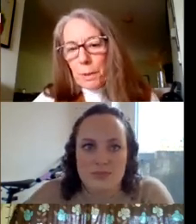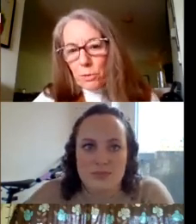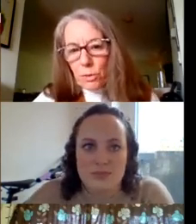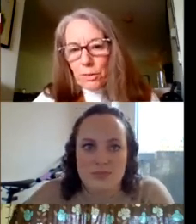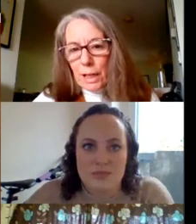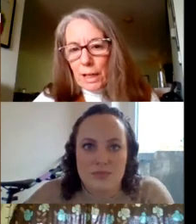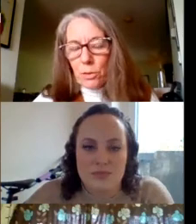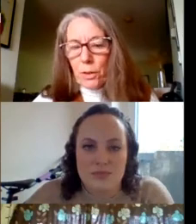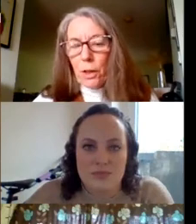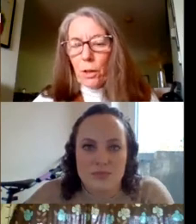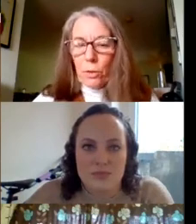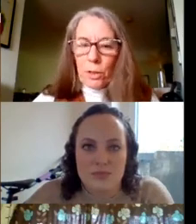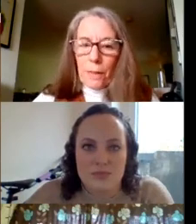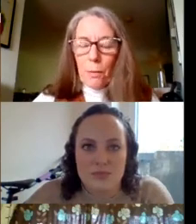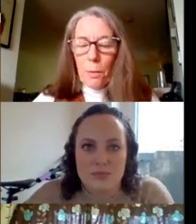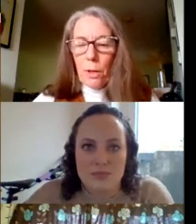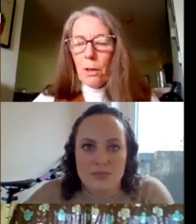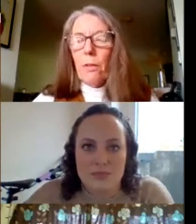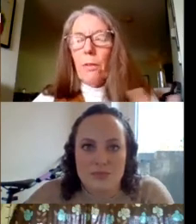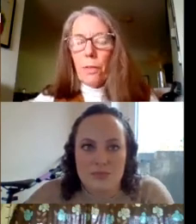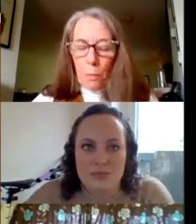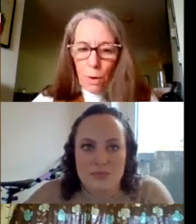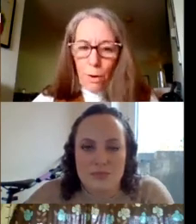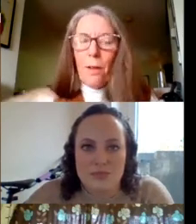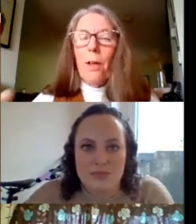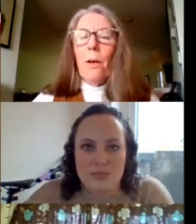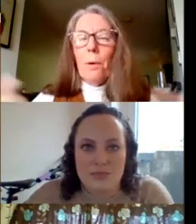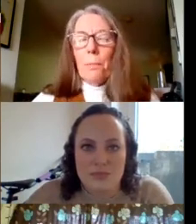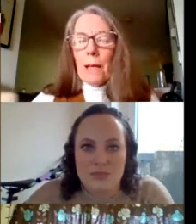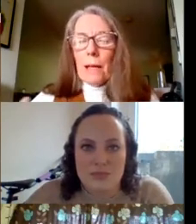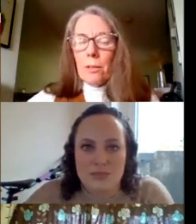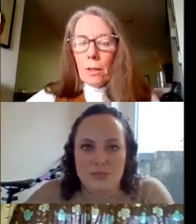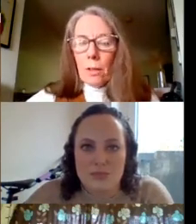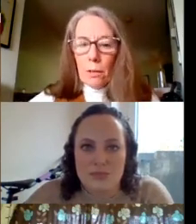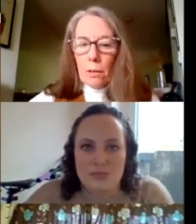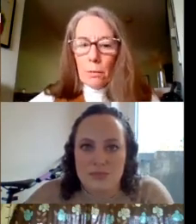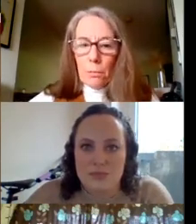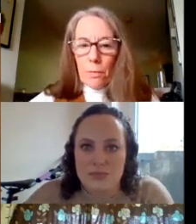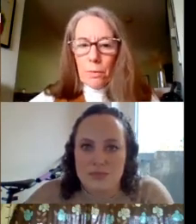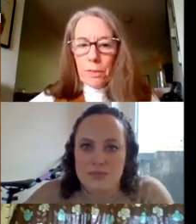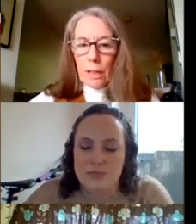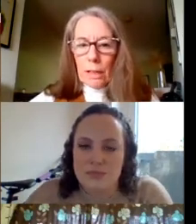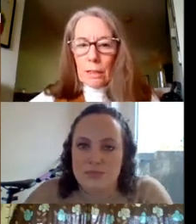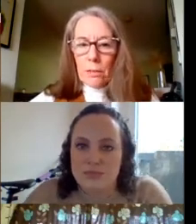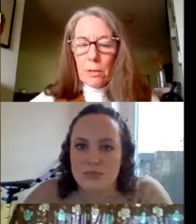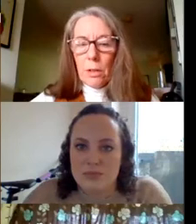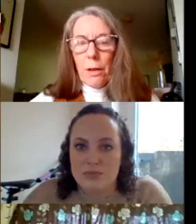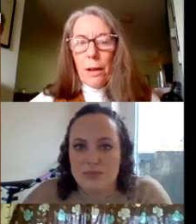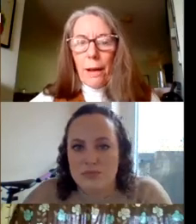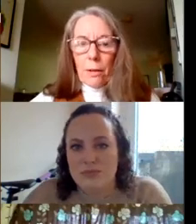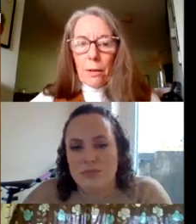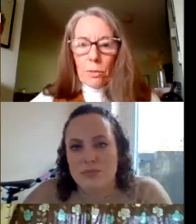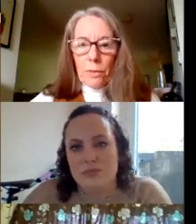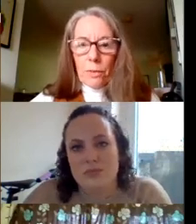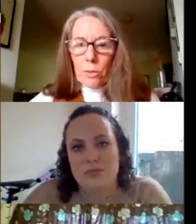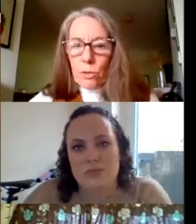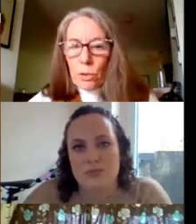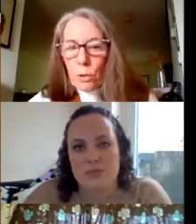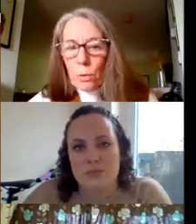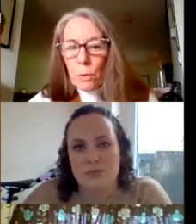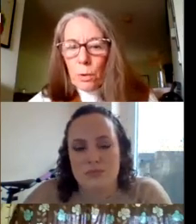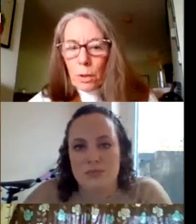that the patients ate to the clothes that they wore were made on the site. And